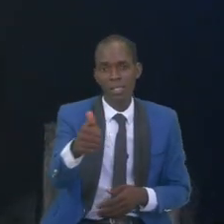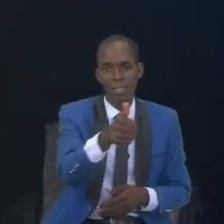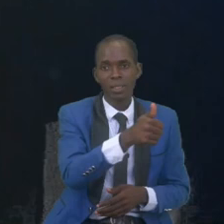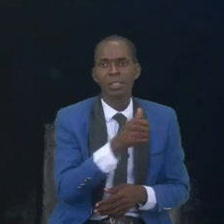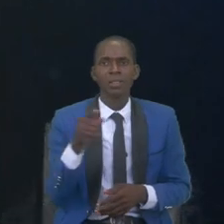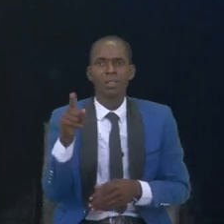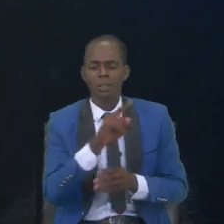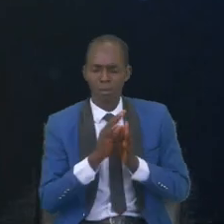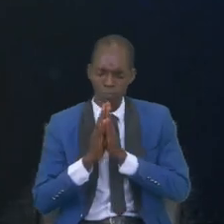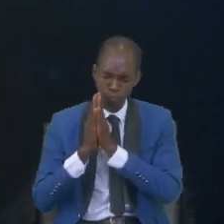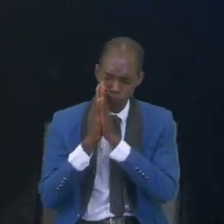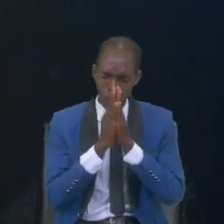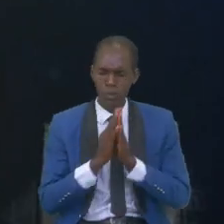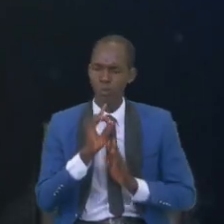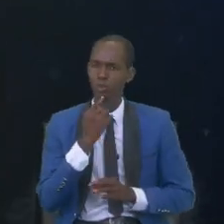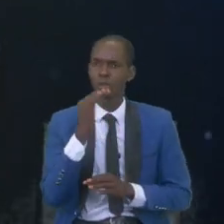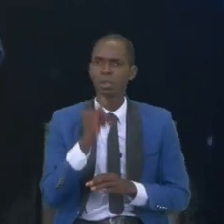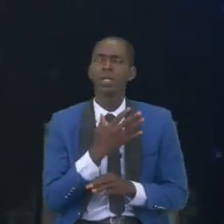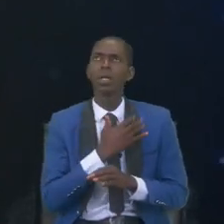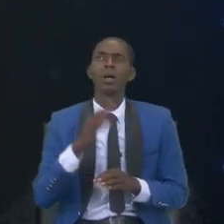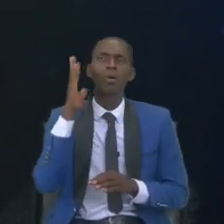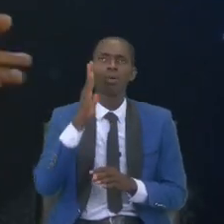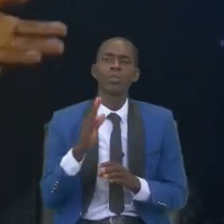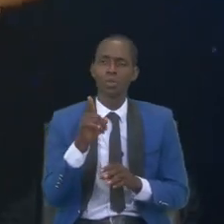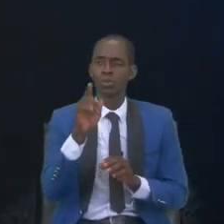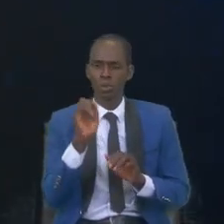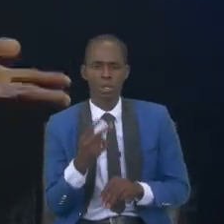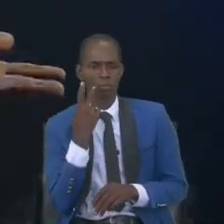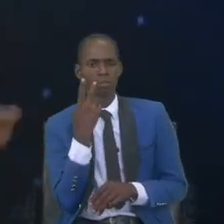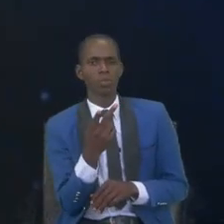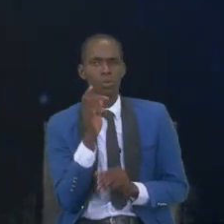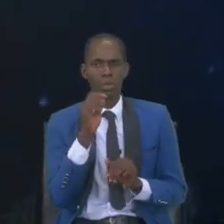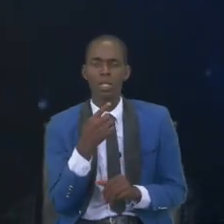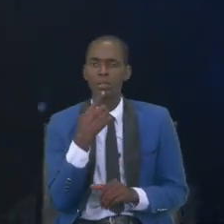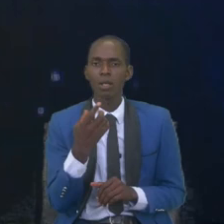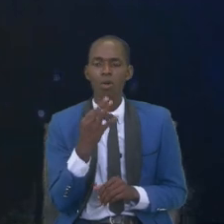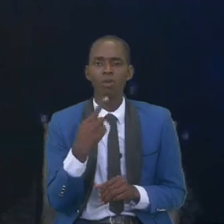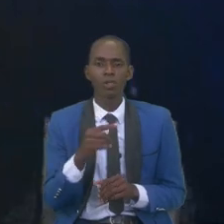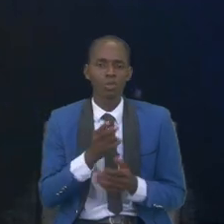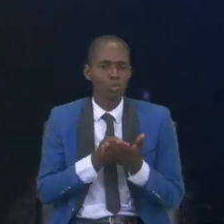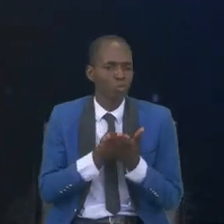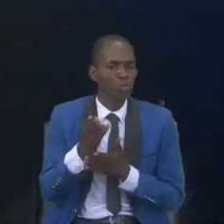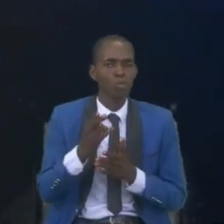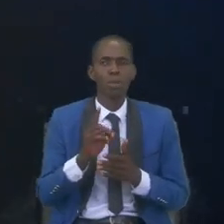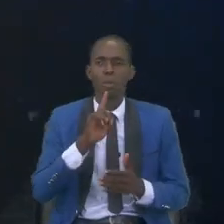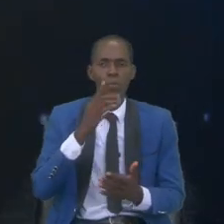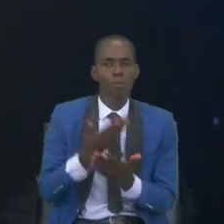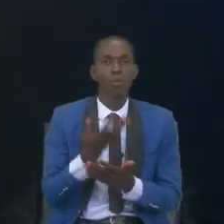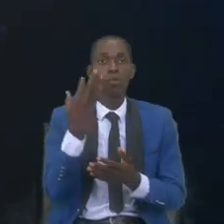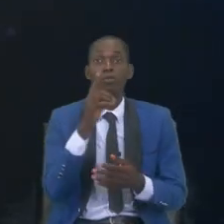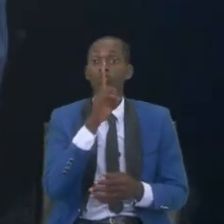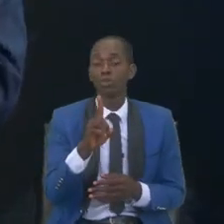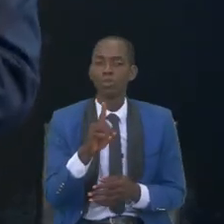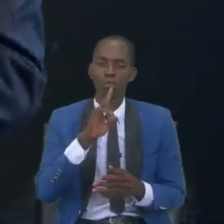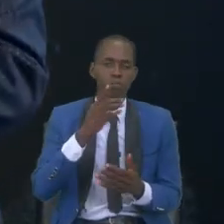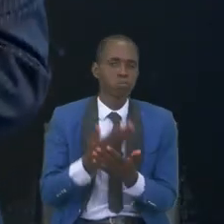the Lord and they were saved. And you could tell of the real evidence of salvation. And then they went on. I'm not